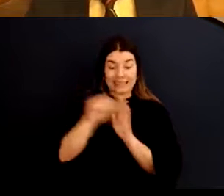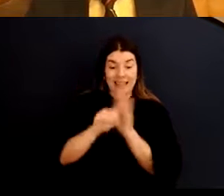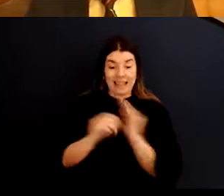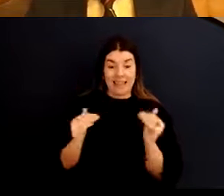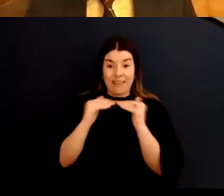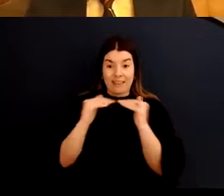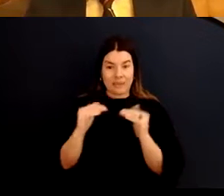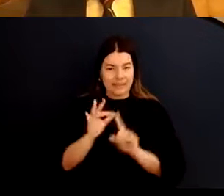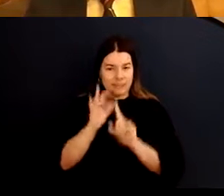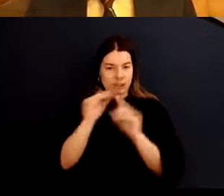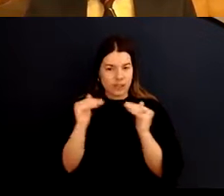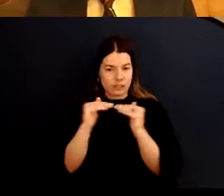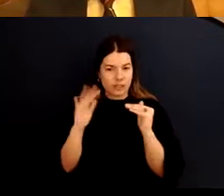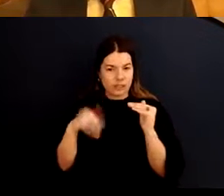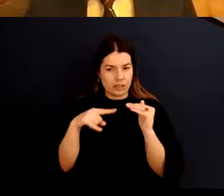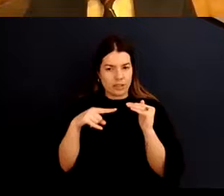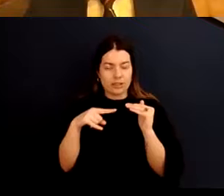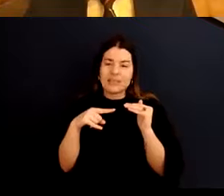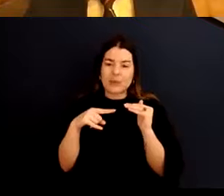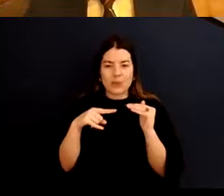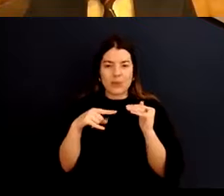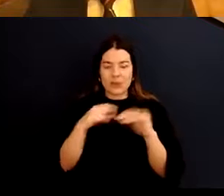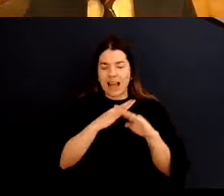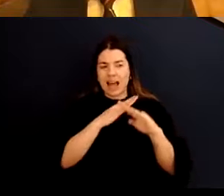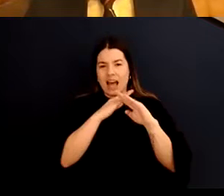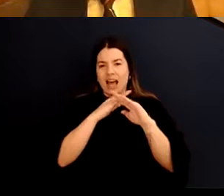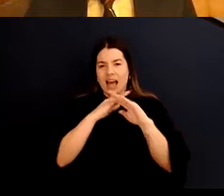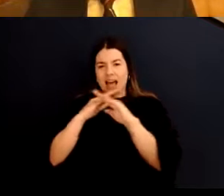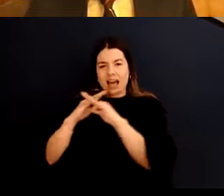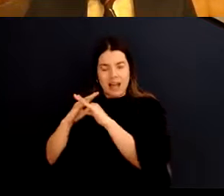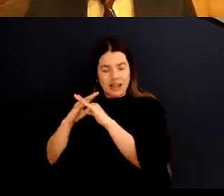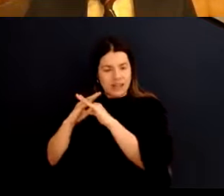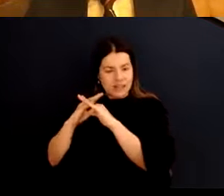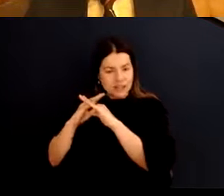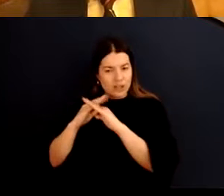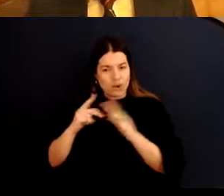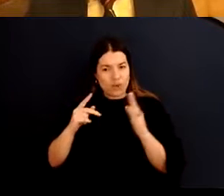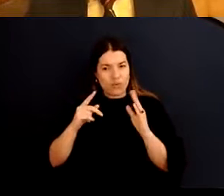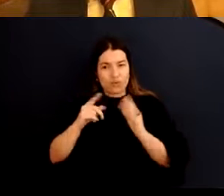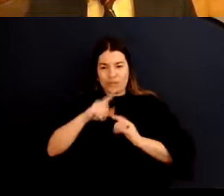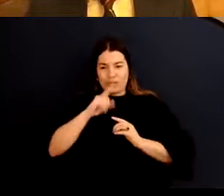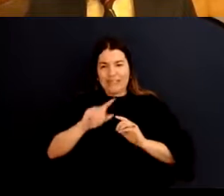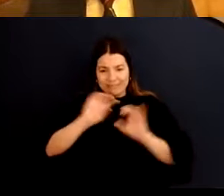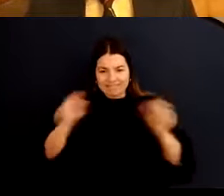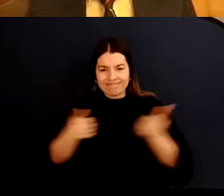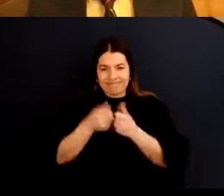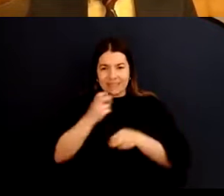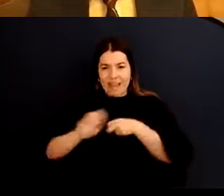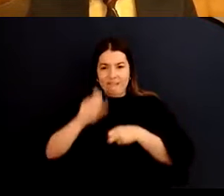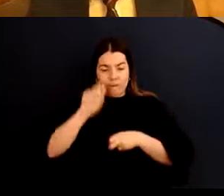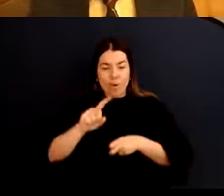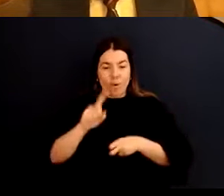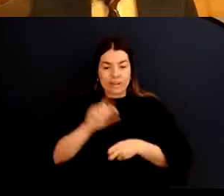that there are obstacles that are being put in place that make it difficult for our seniors to